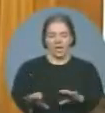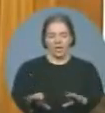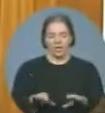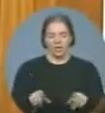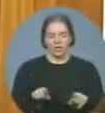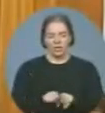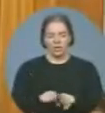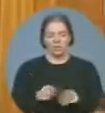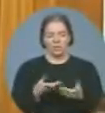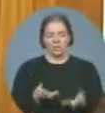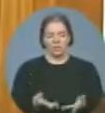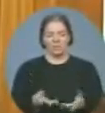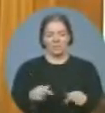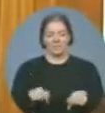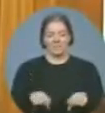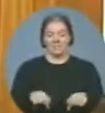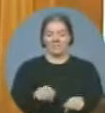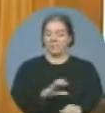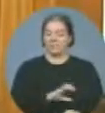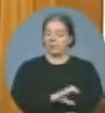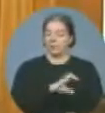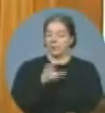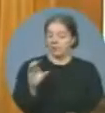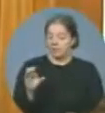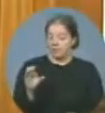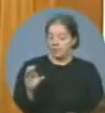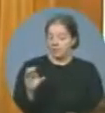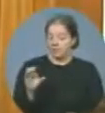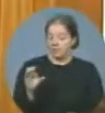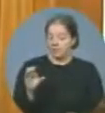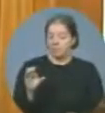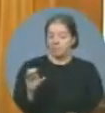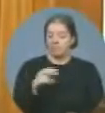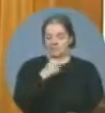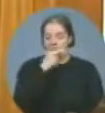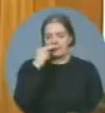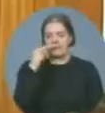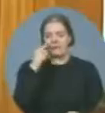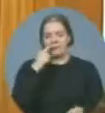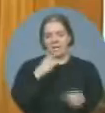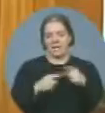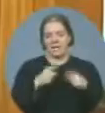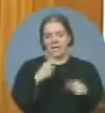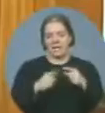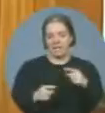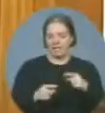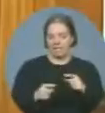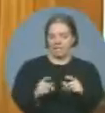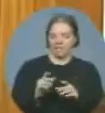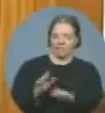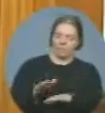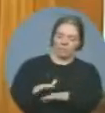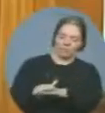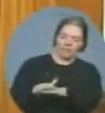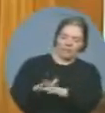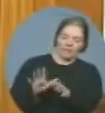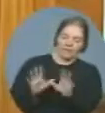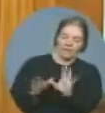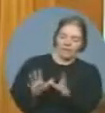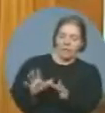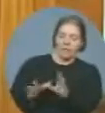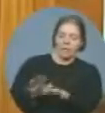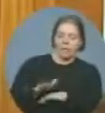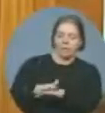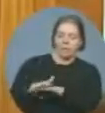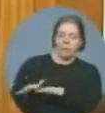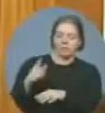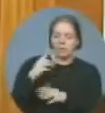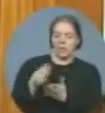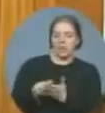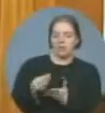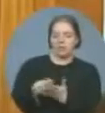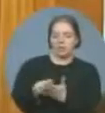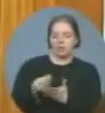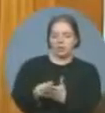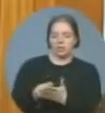as it gets. Mr. Speaker, I'm sure the Prime Minister will agree. If this is